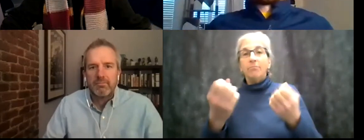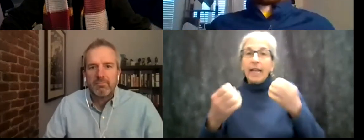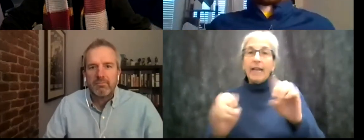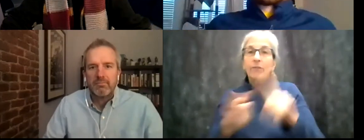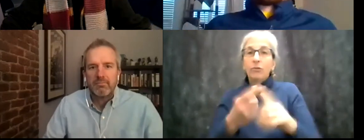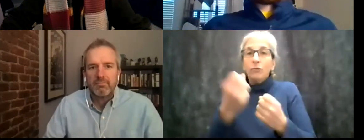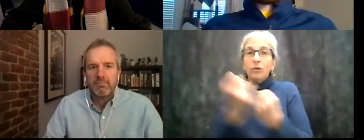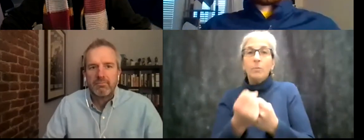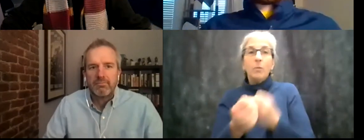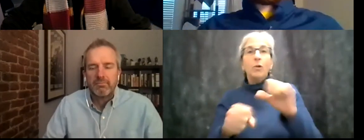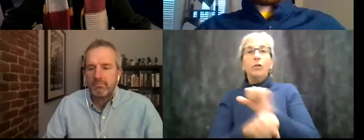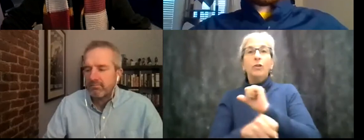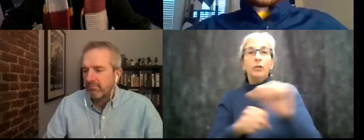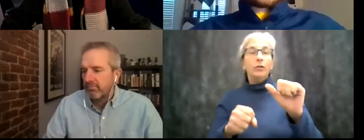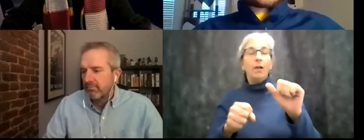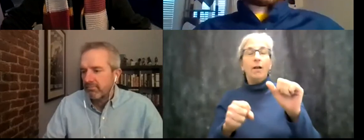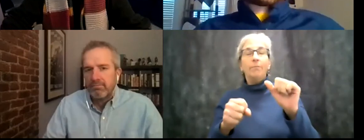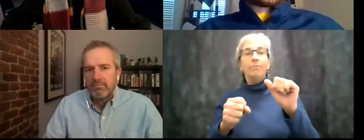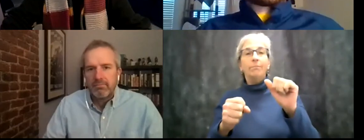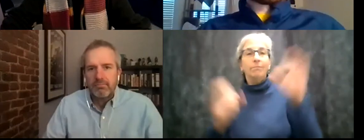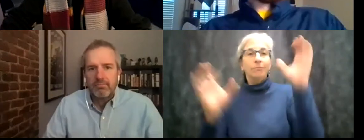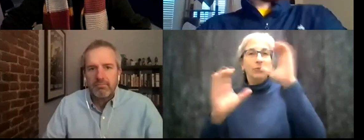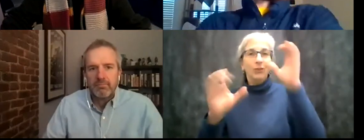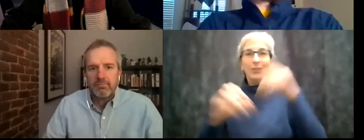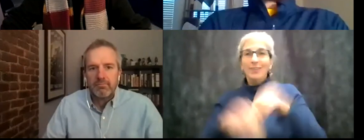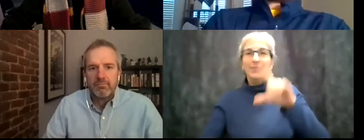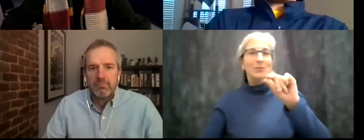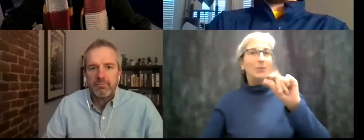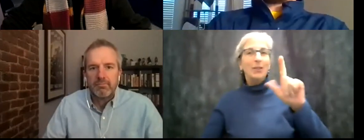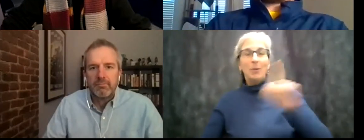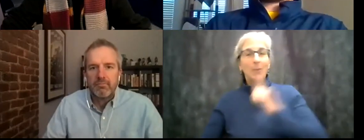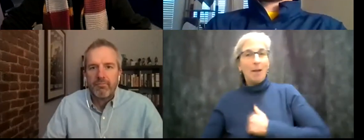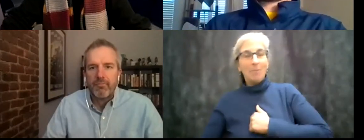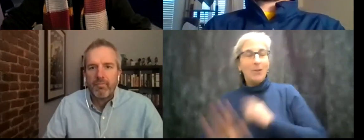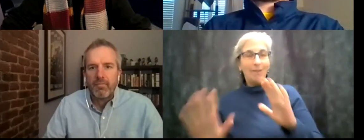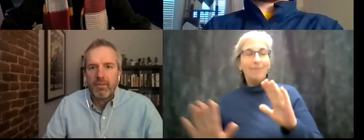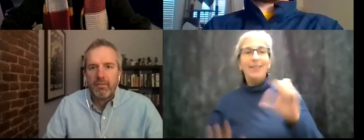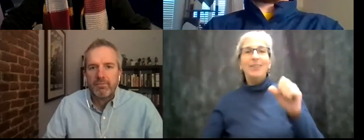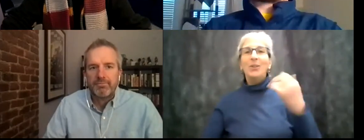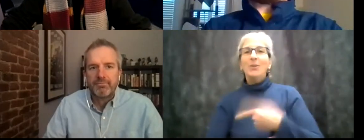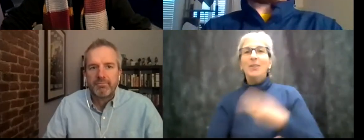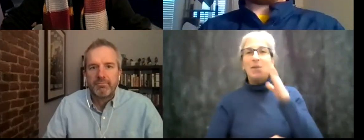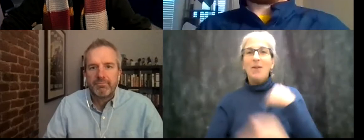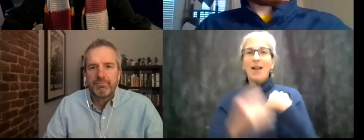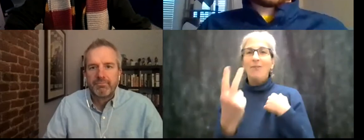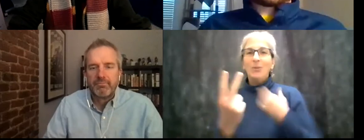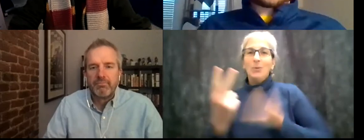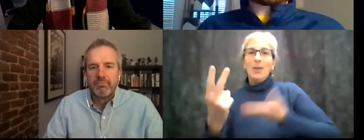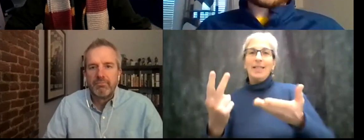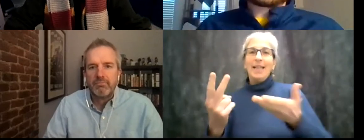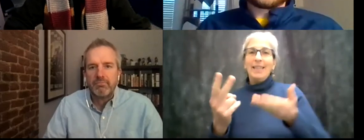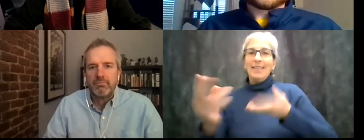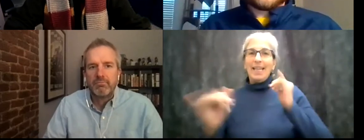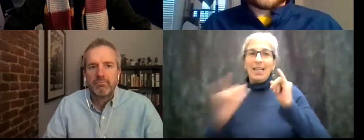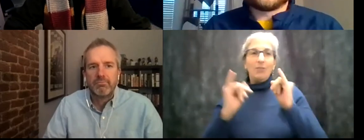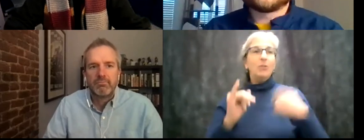explore career options and opportunities in the state of Virginia. Today's segment will feature two guest interviews. I will be interviewing James